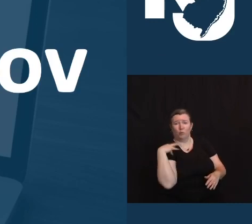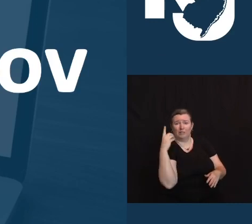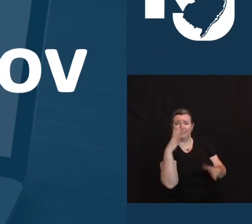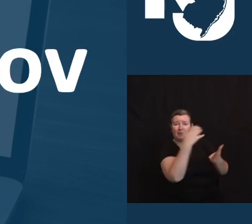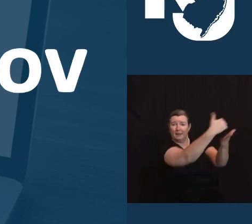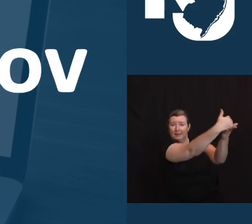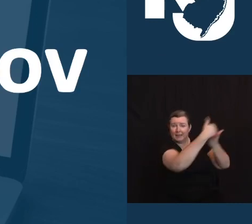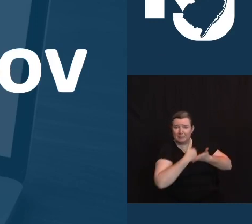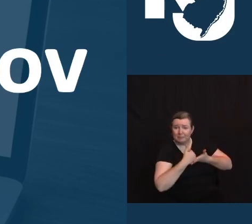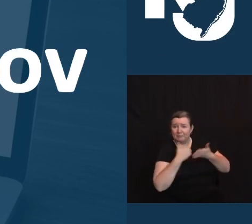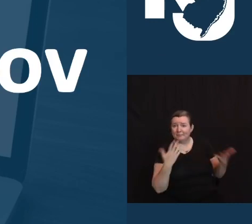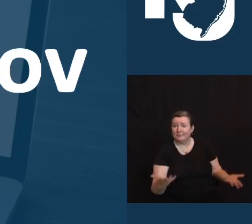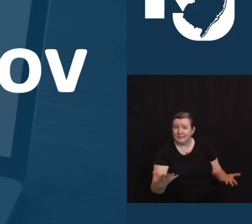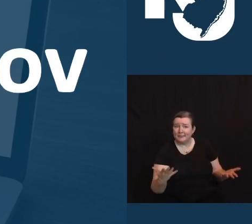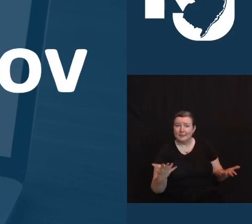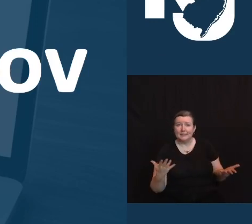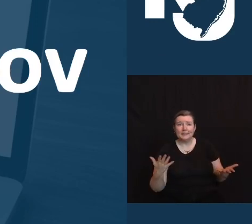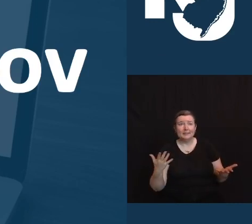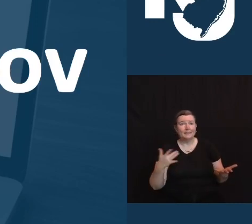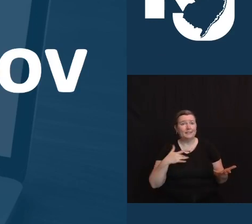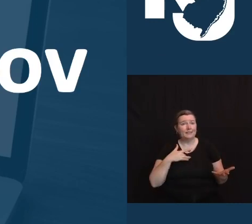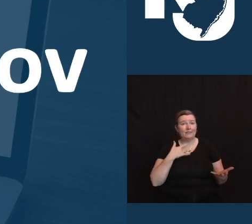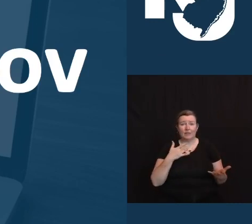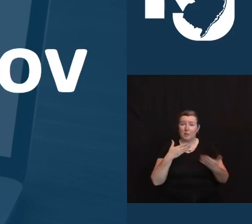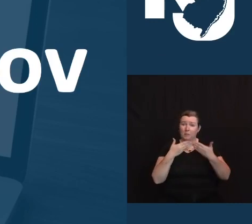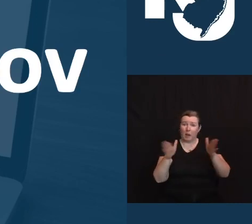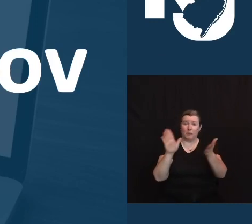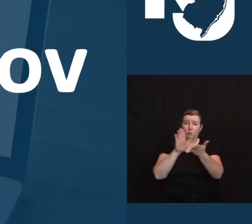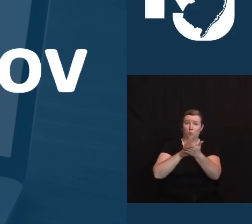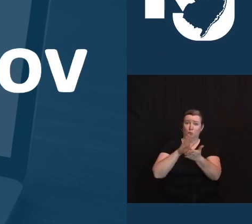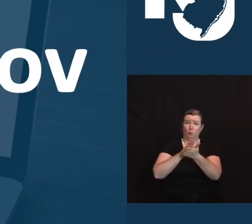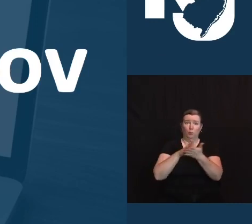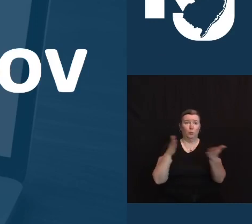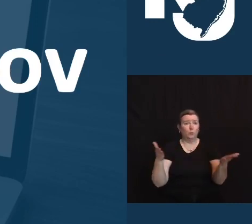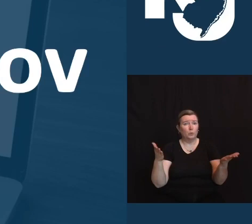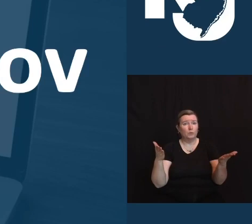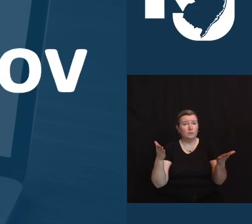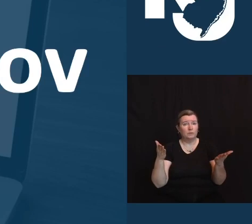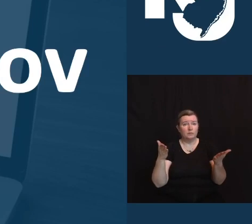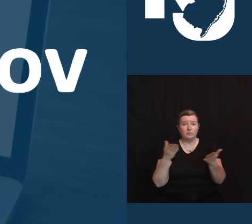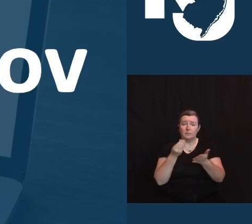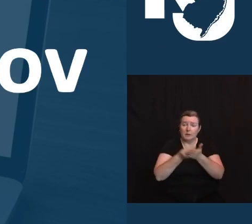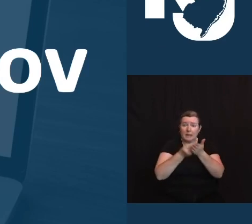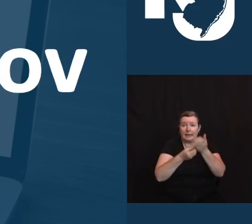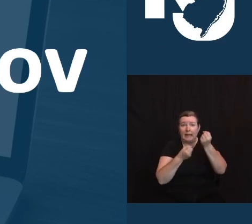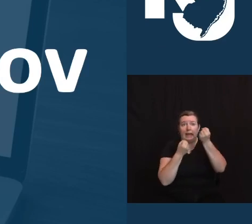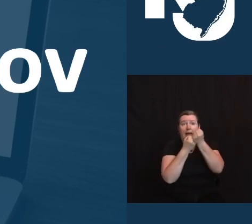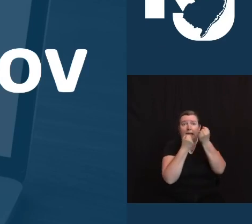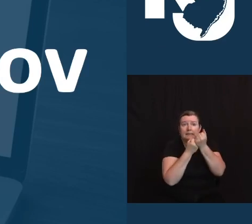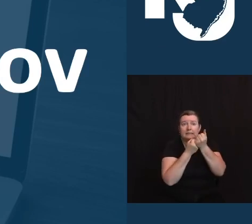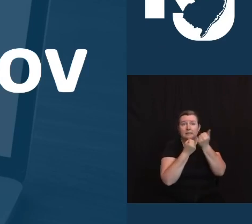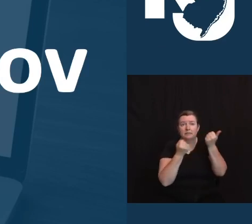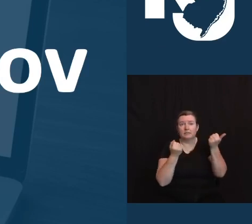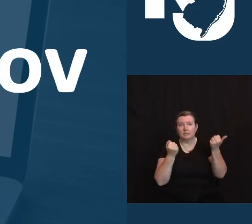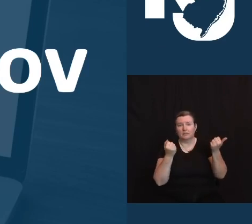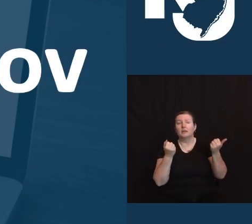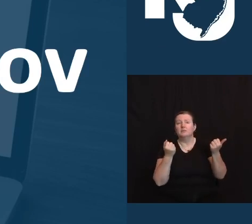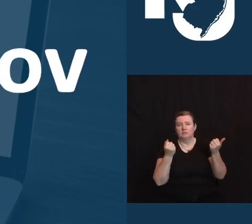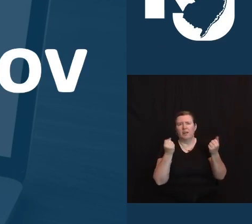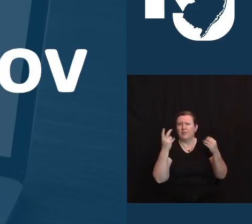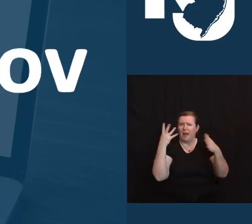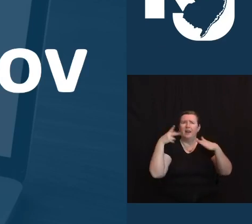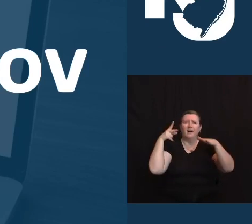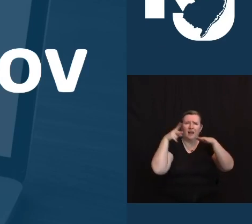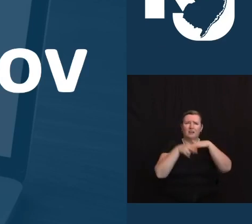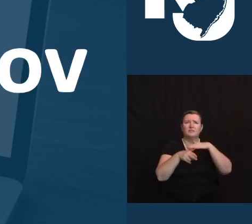billion cut in aid to our public schools, and we'll have to further cut operating aid to our struggling colleges and universities, which,